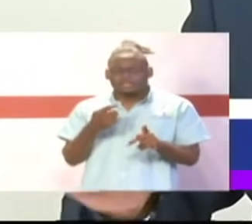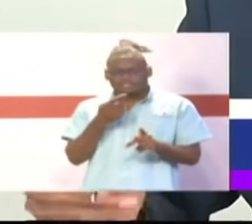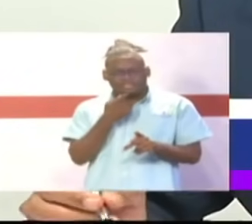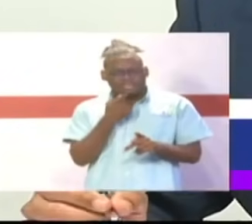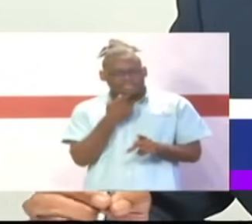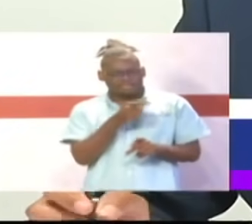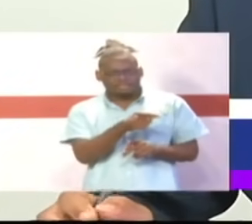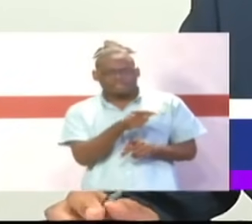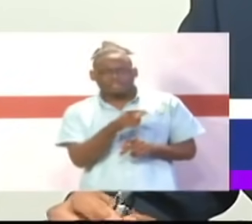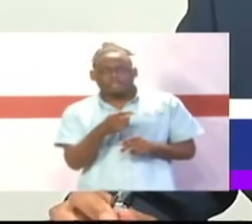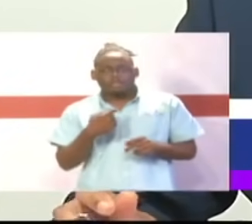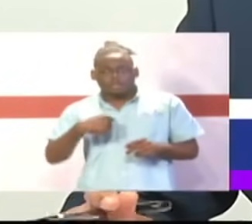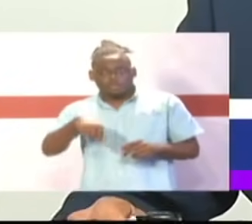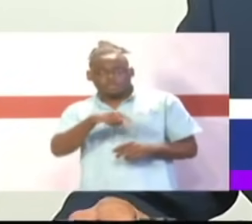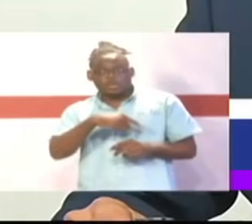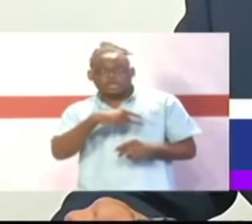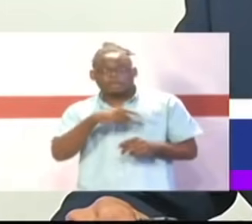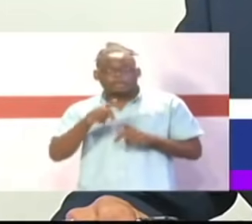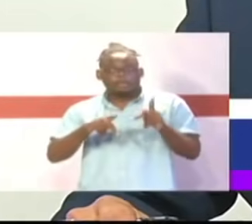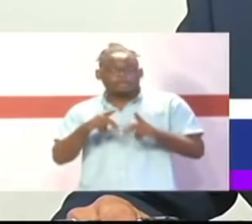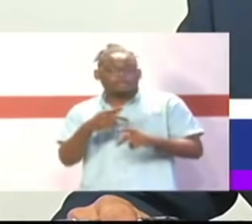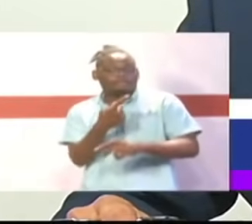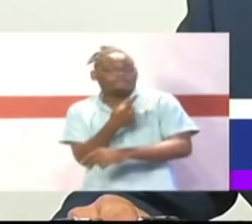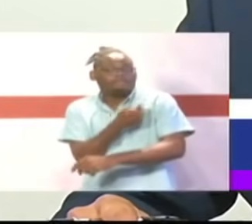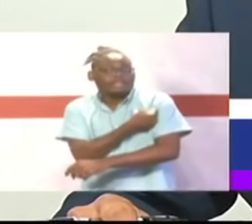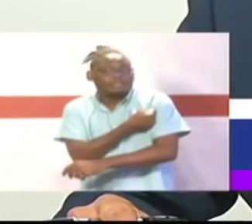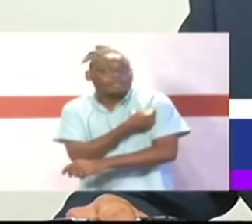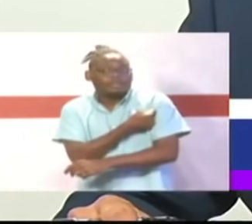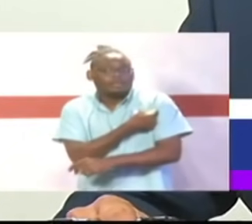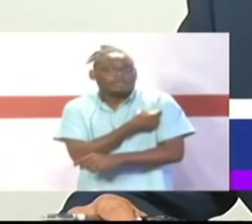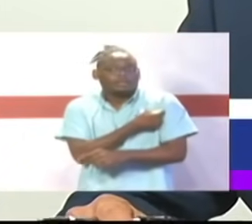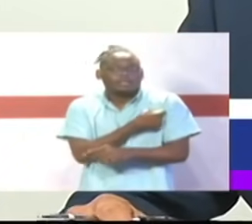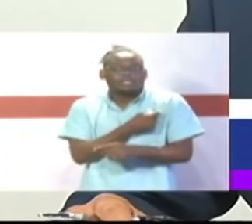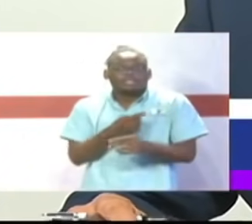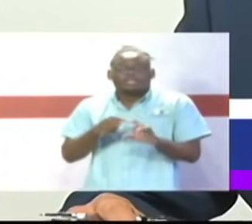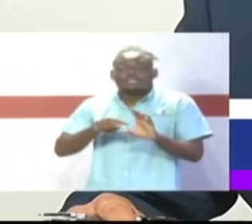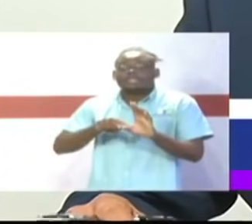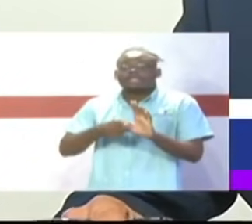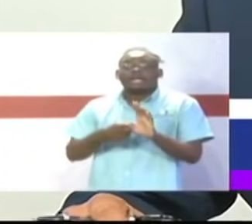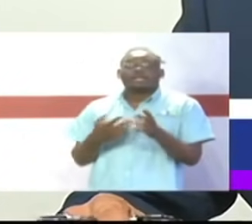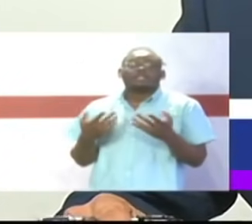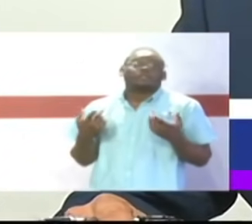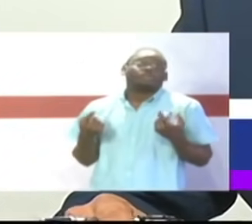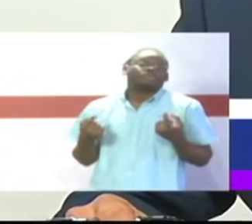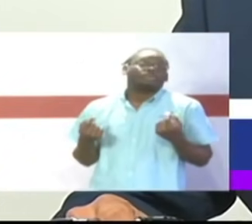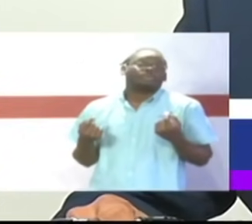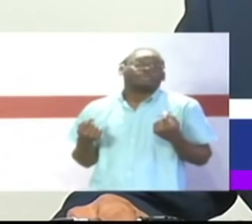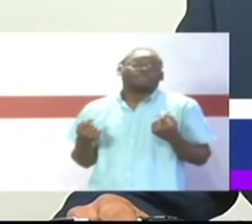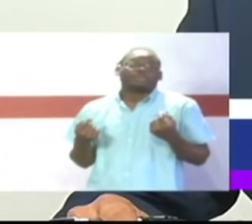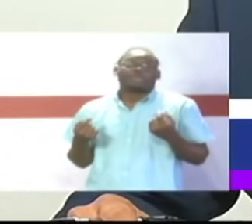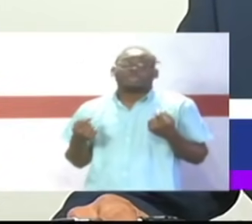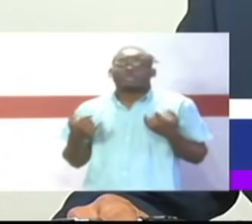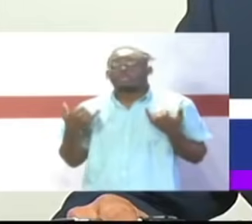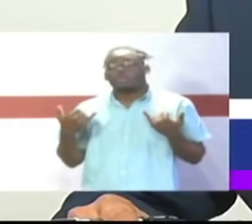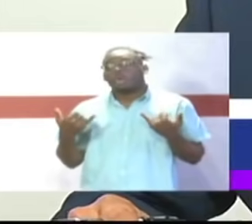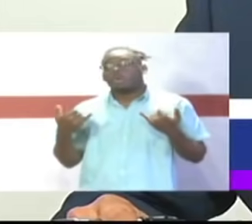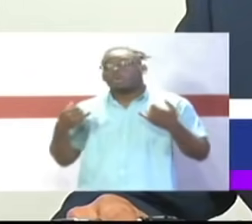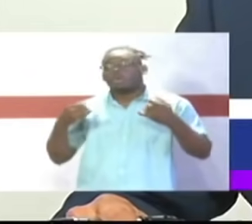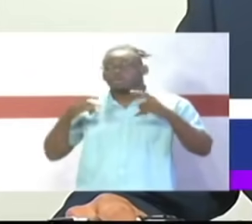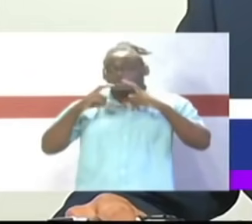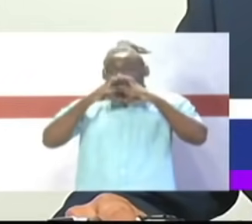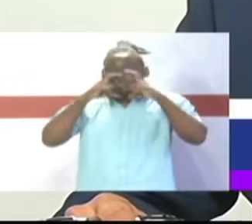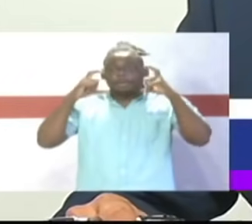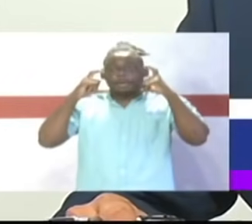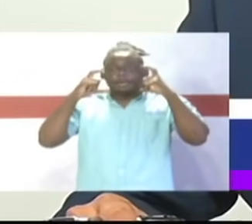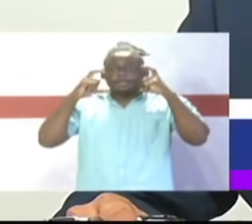are vaccinated are starting to drop their guard with the public health measures as far as washing hands and wearing